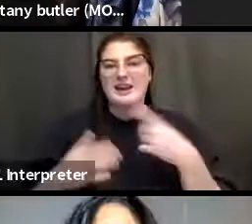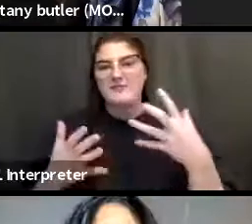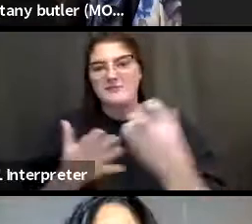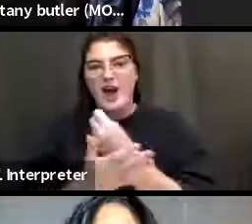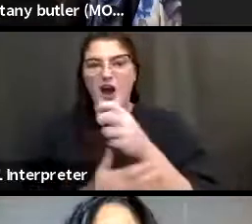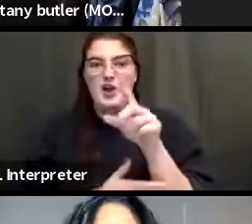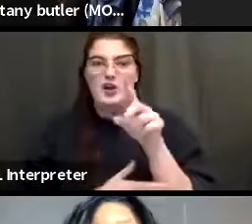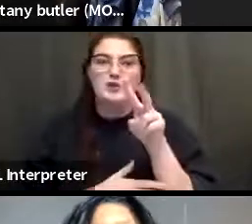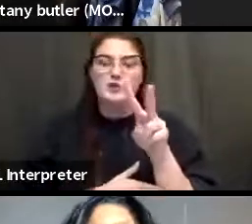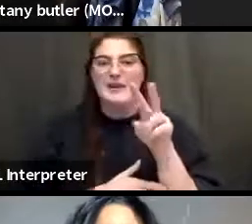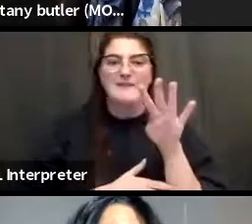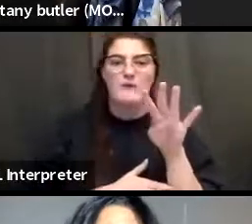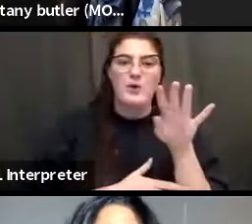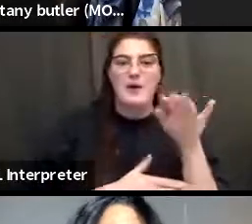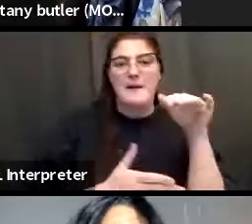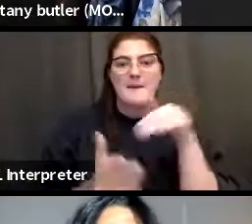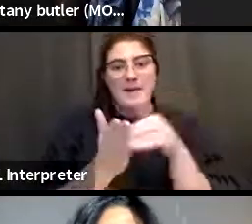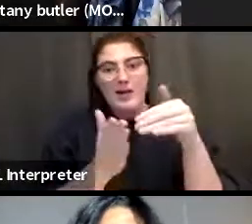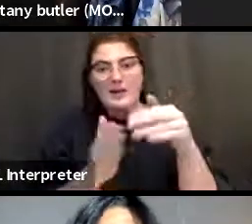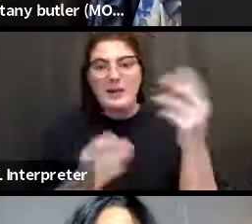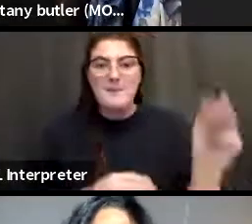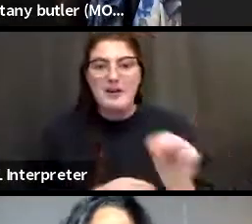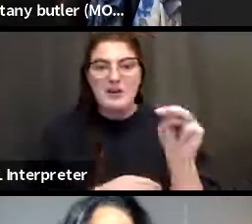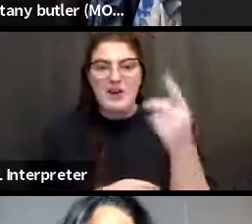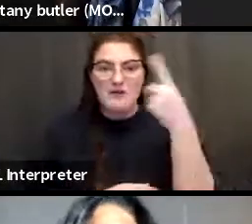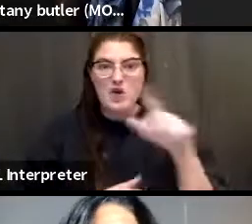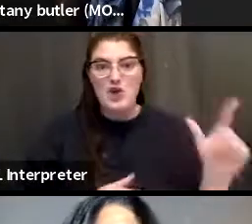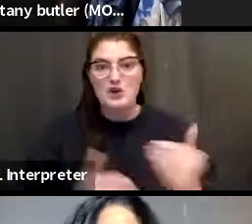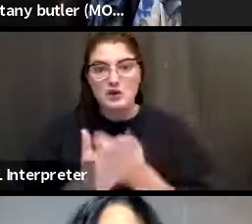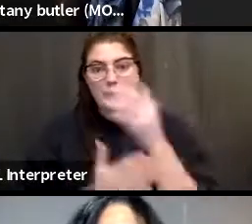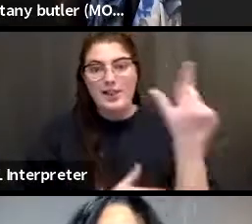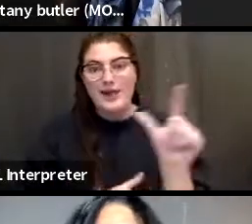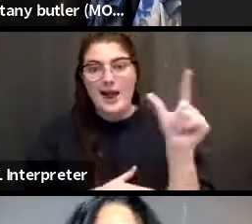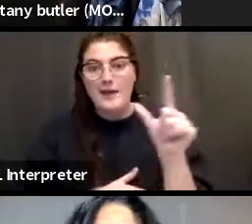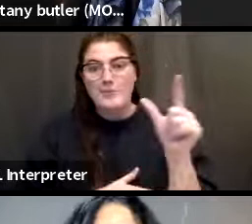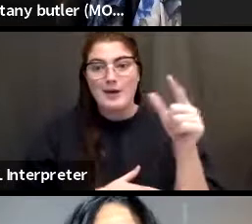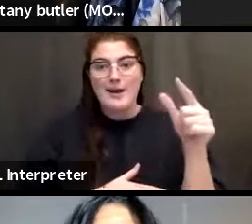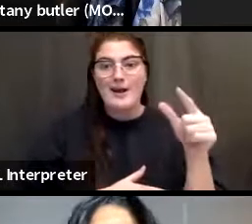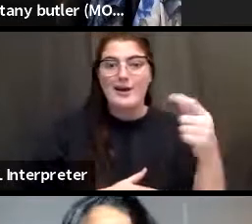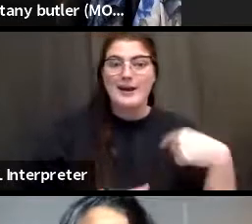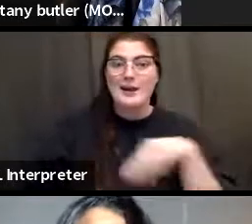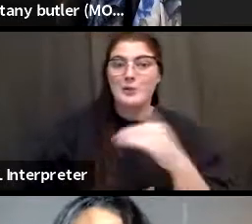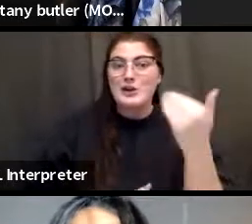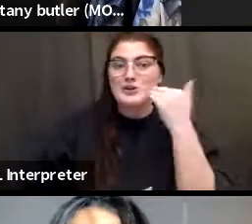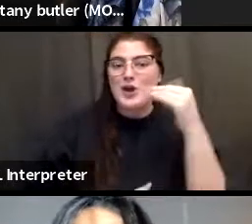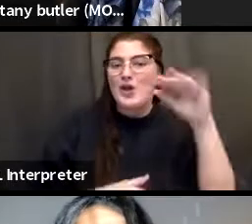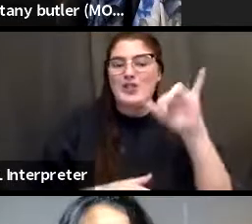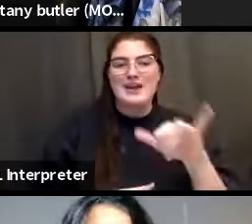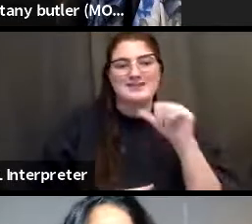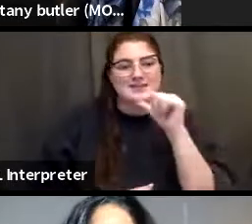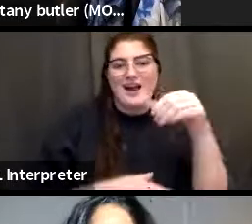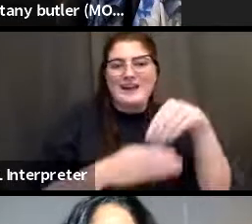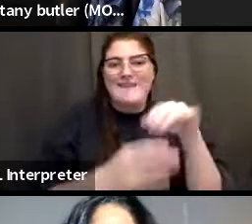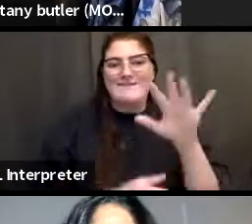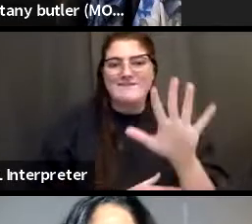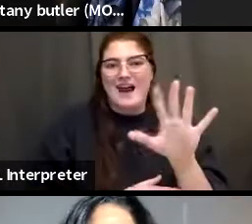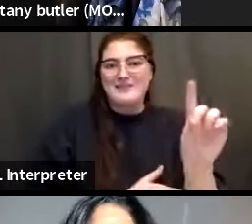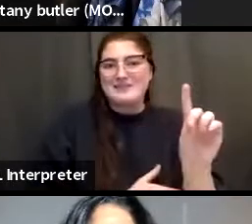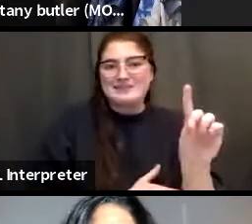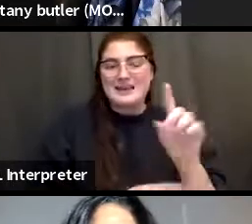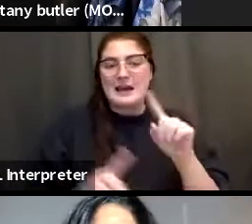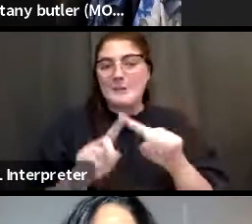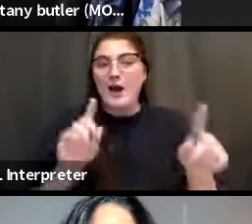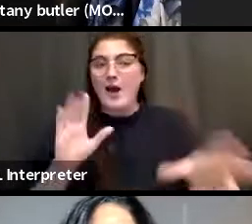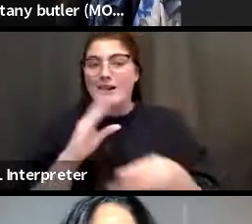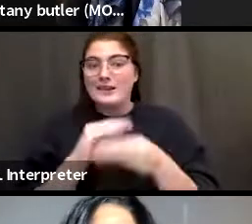library in the Eckington, Edgewood, and Stronghold area. And so we know that that's not in 5D, but an additional